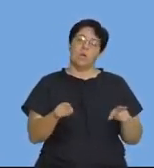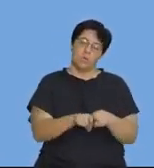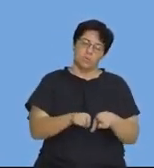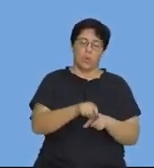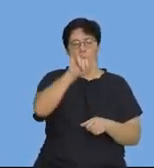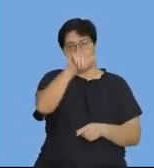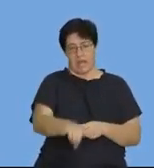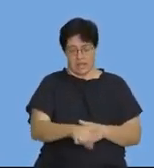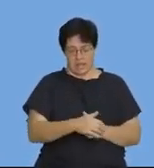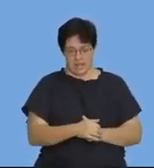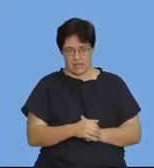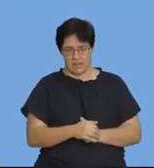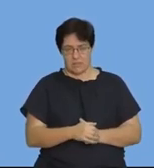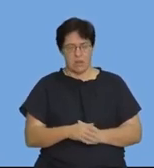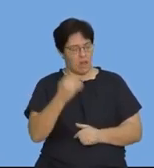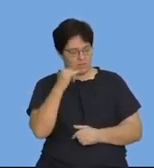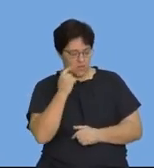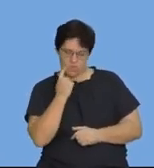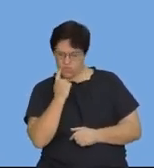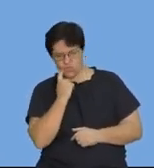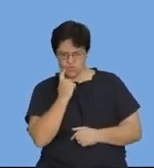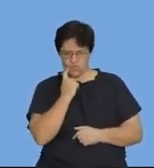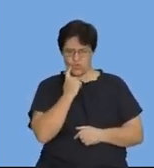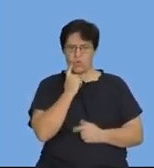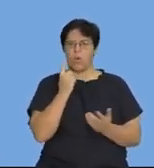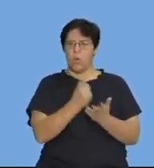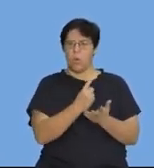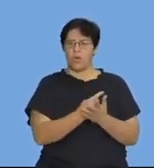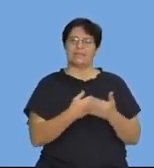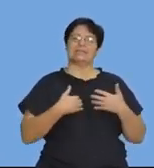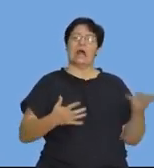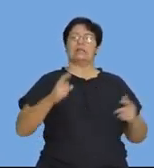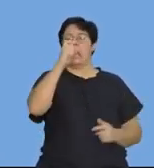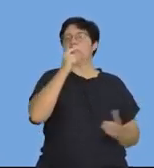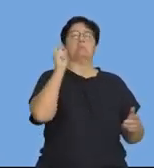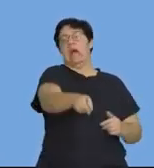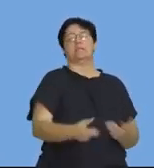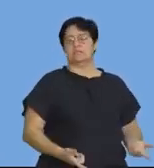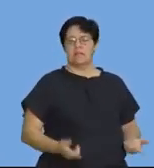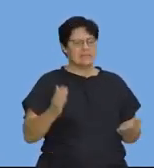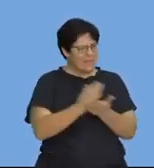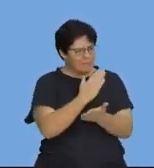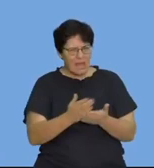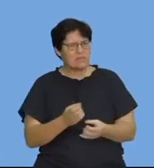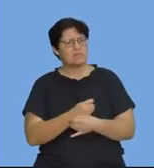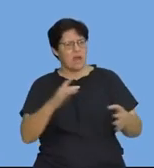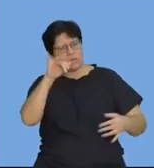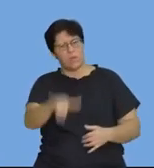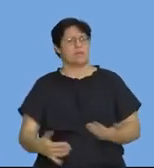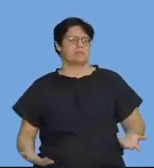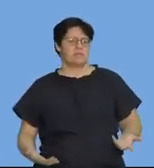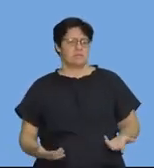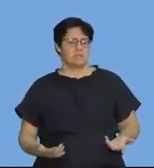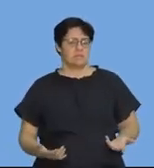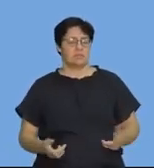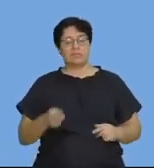make the mistake of thinking at all times you will start with solving for x. At times you will start with solving for y. But then here